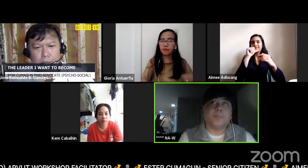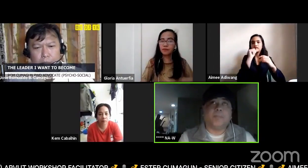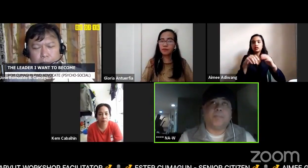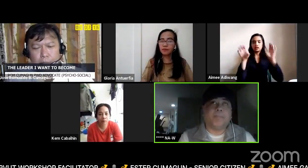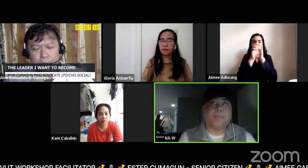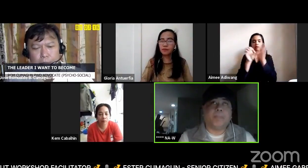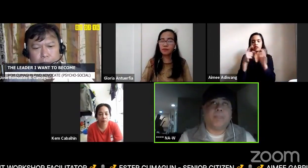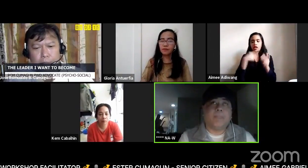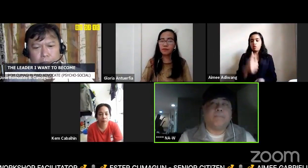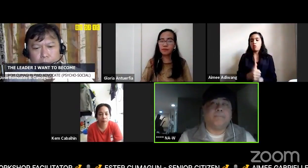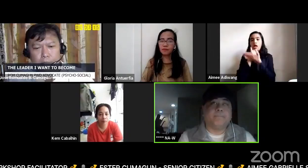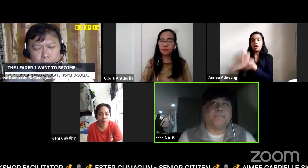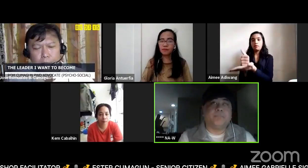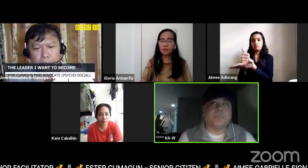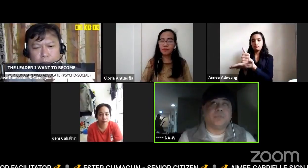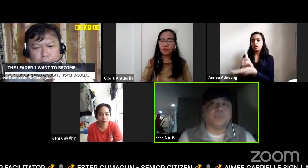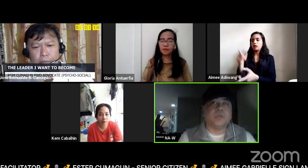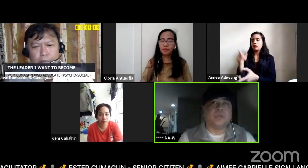return,